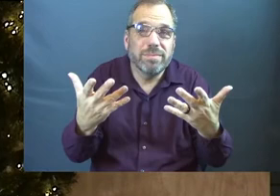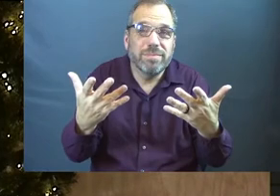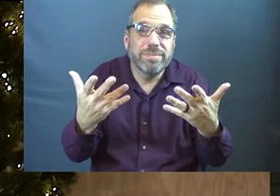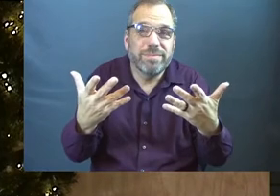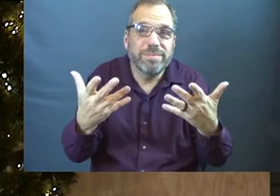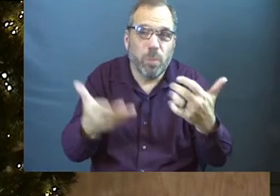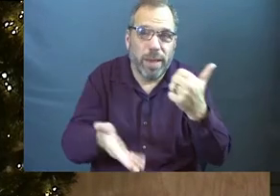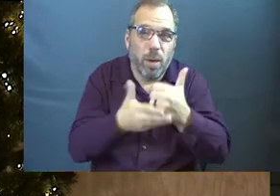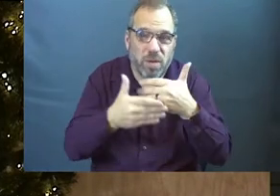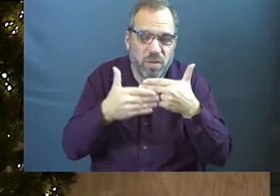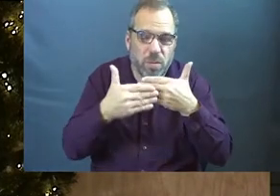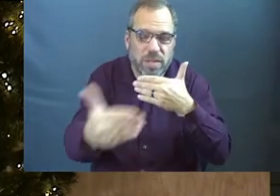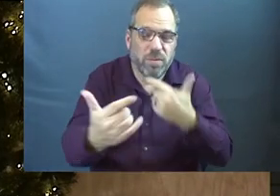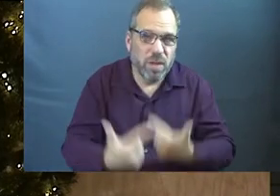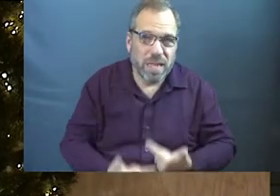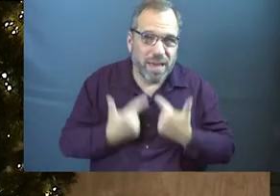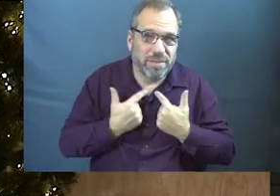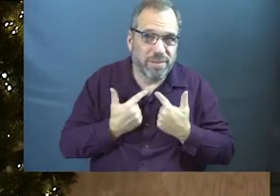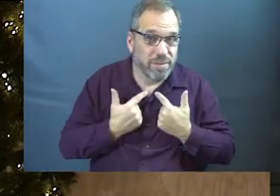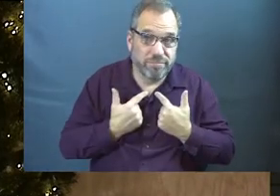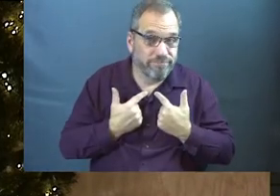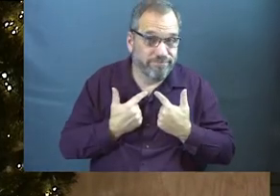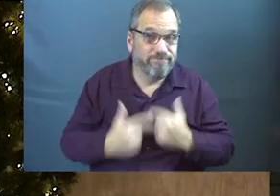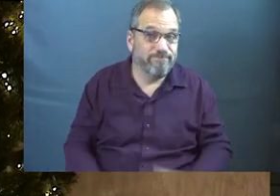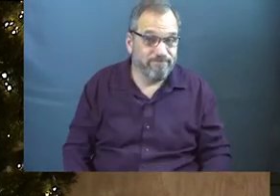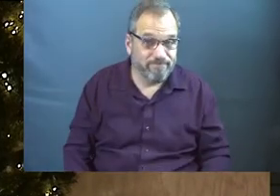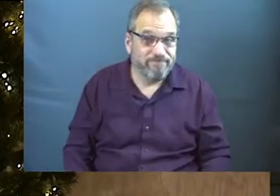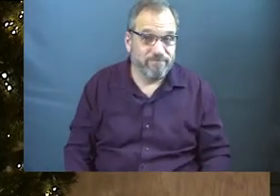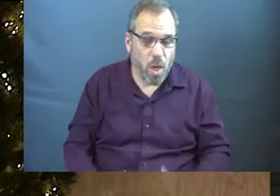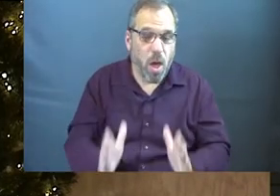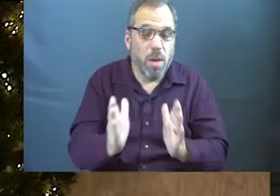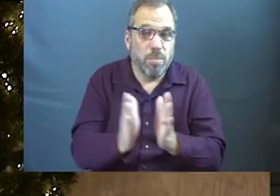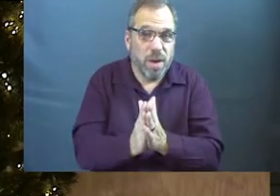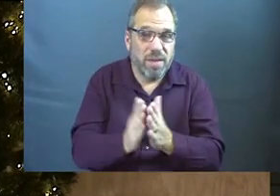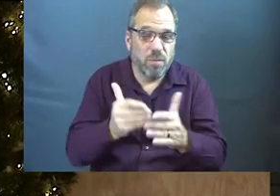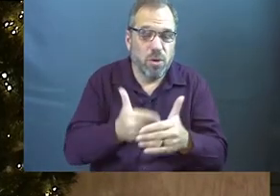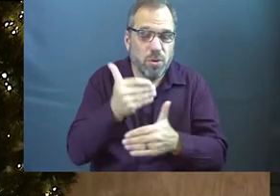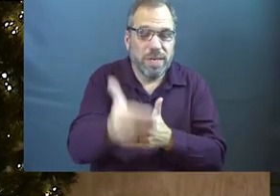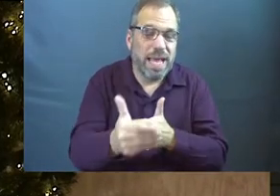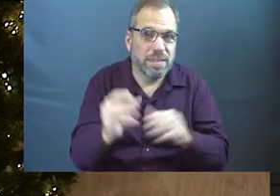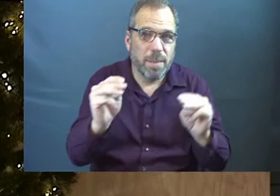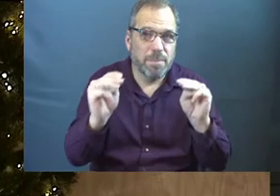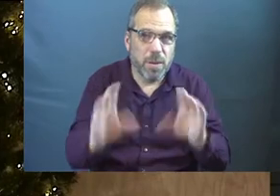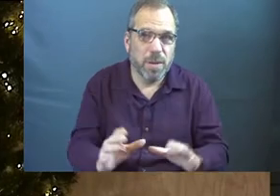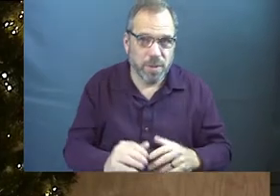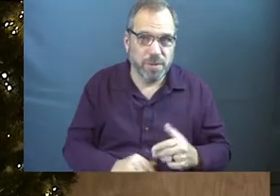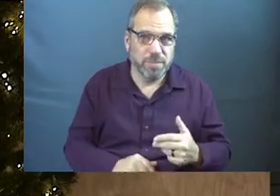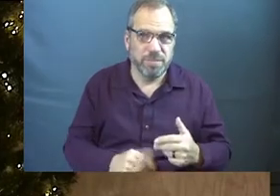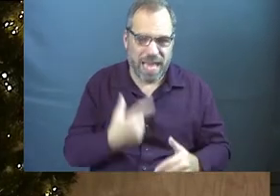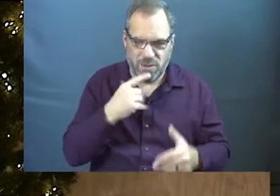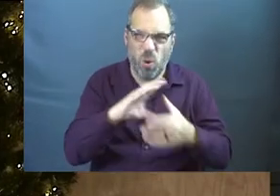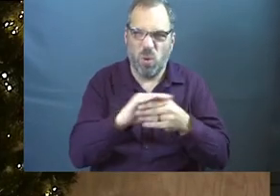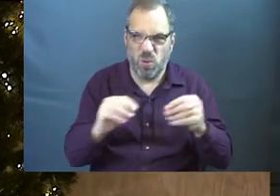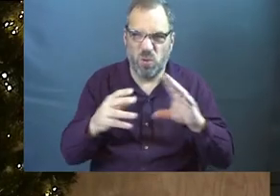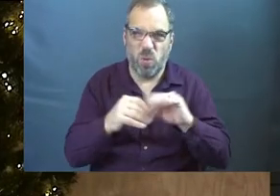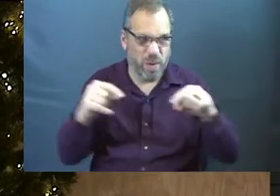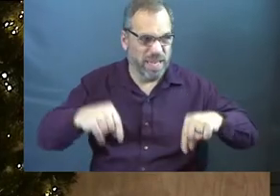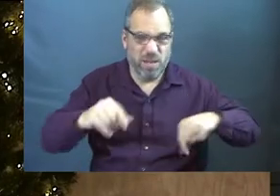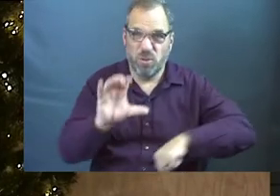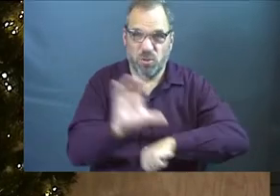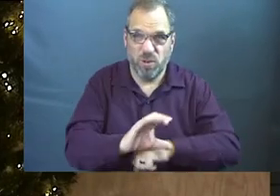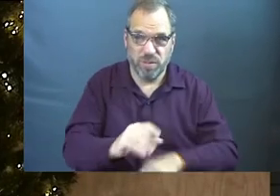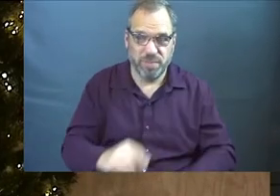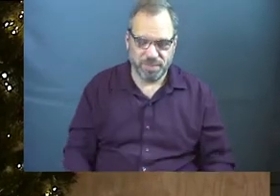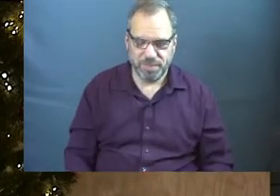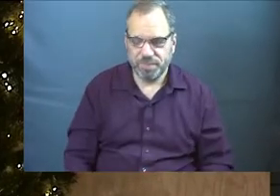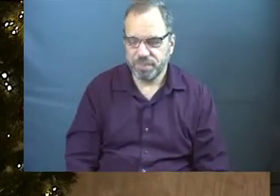the rest of the way. No. Pray for your next miracle. I've told this story before here at this